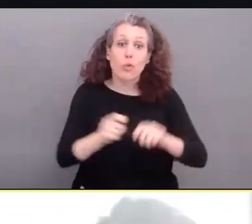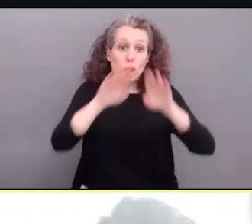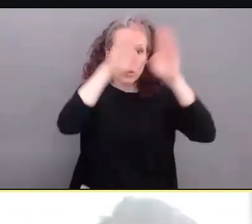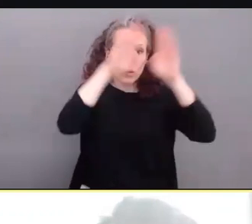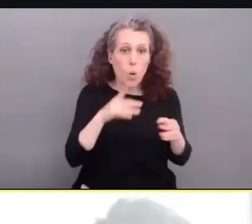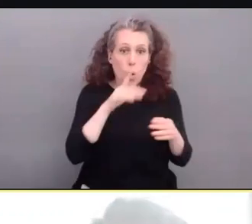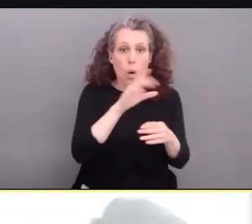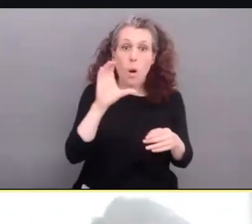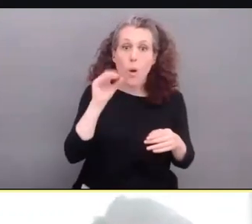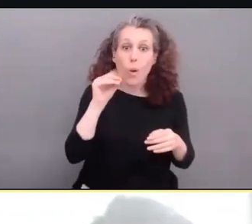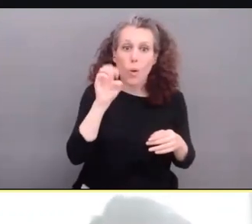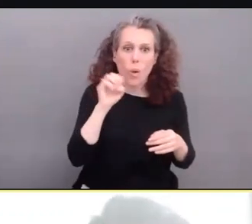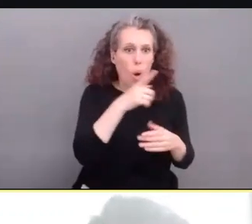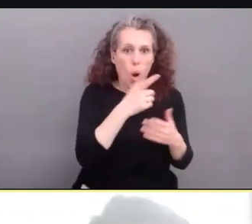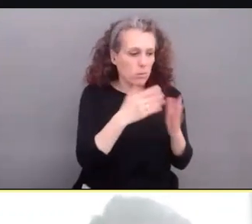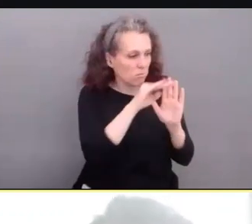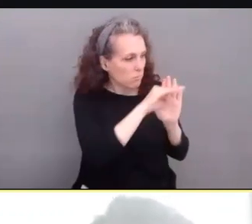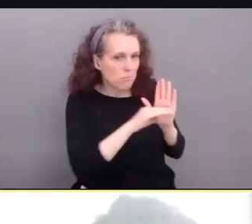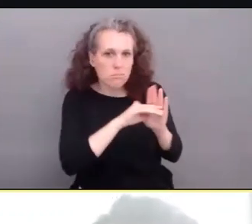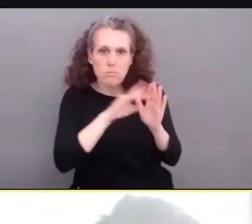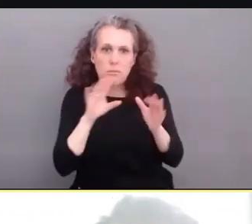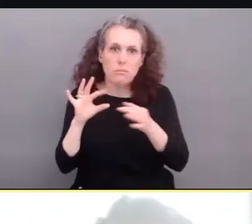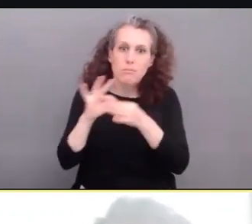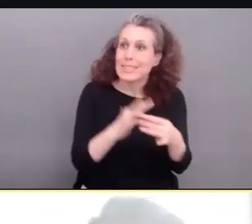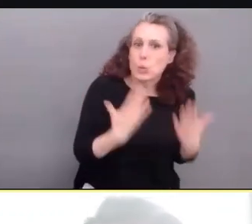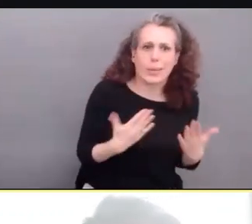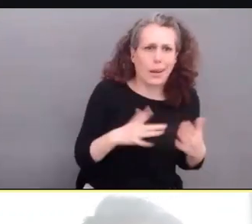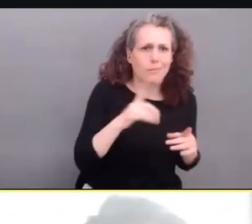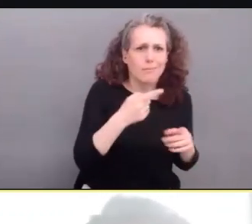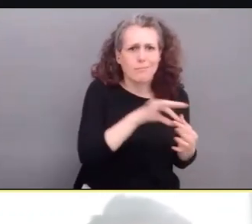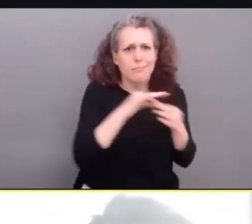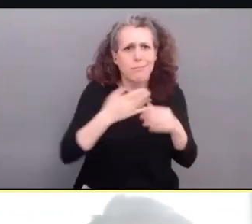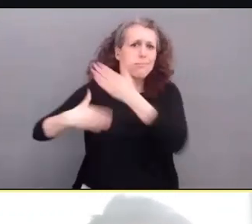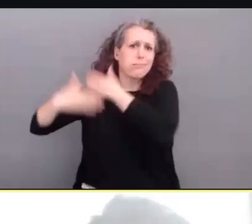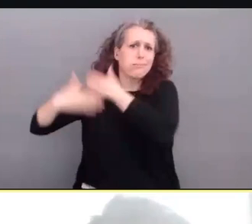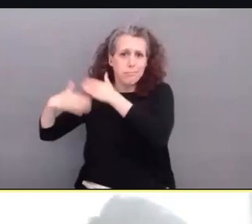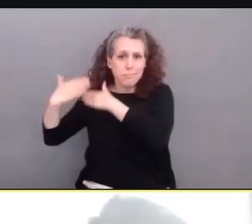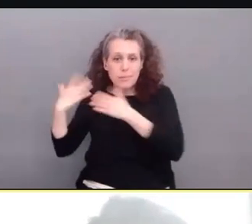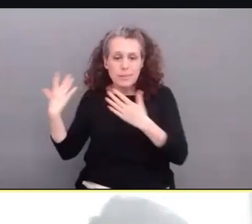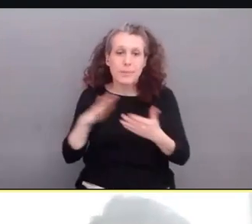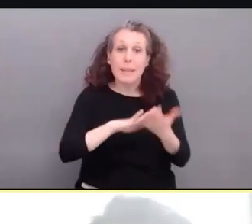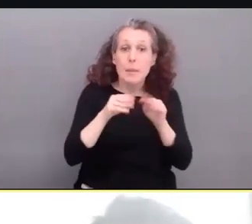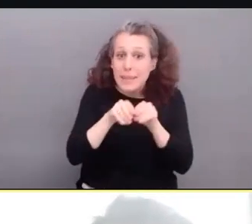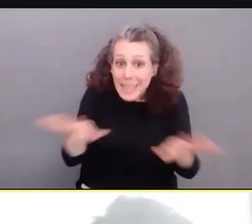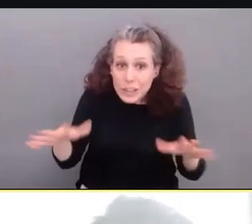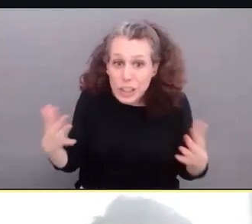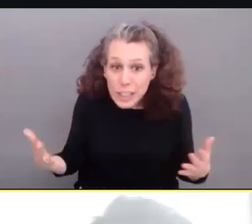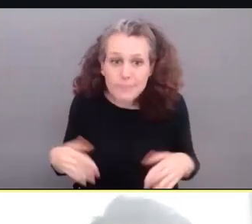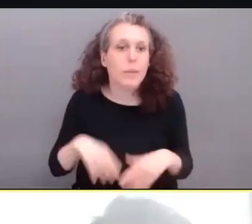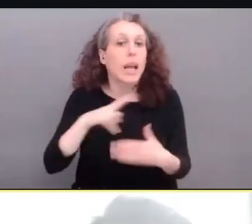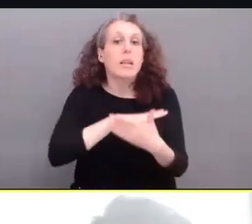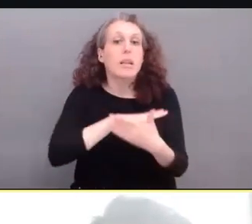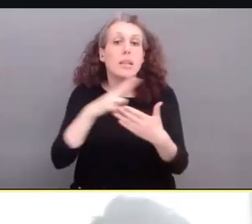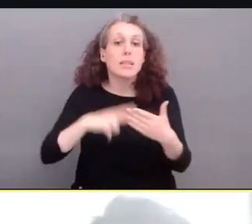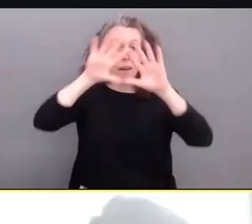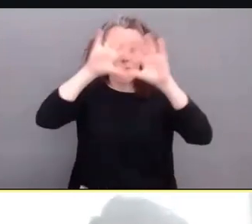date, or there is an issue with their implementation. Also, the design for all approach, which is the approach of the